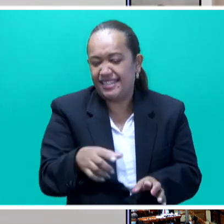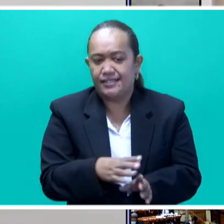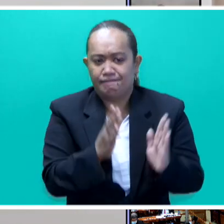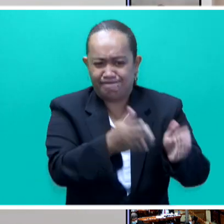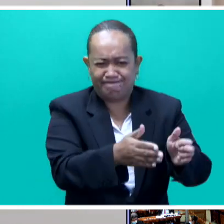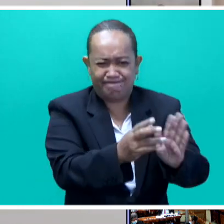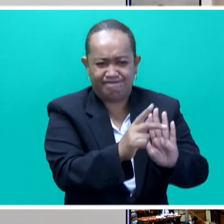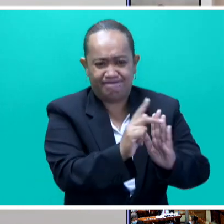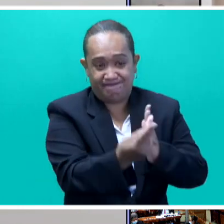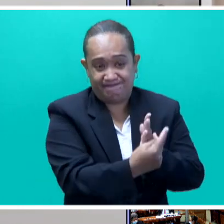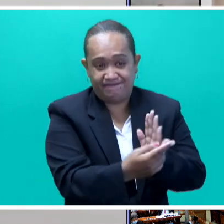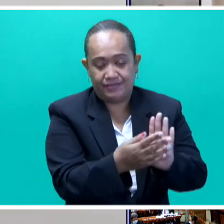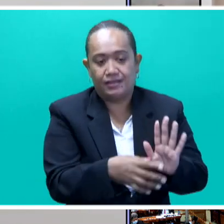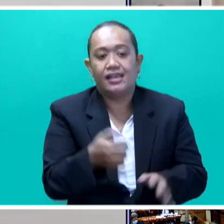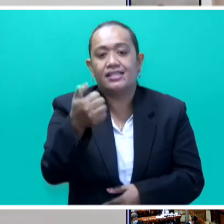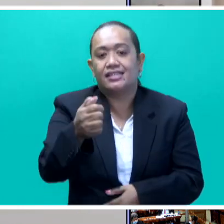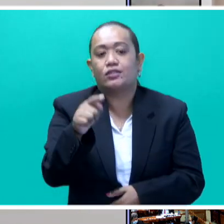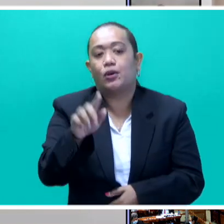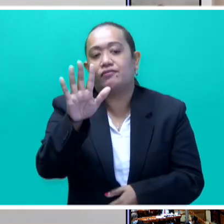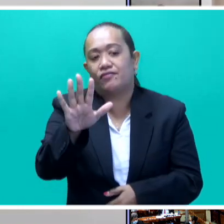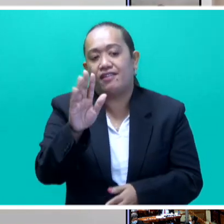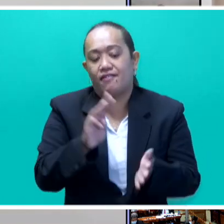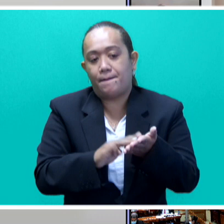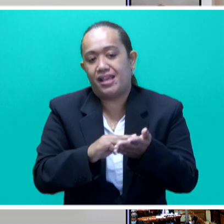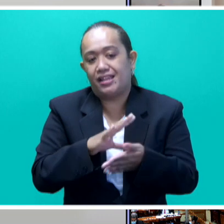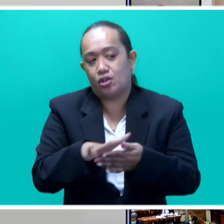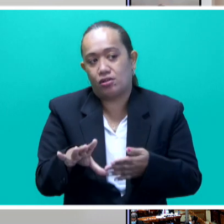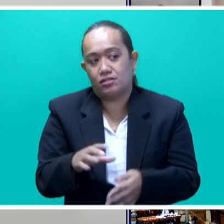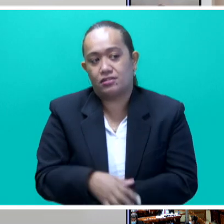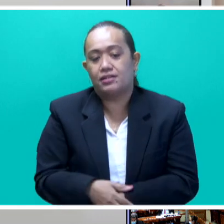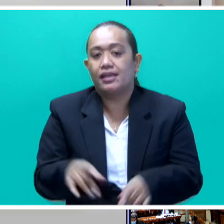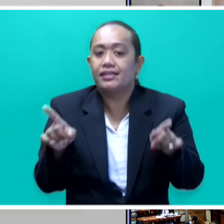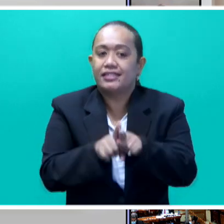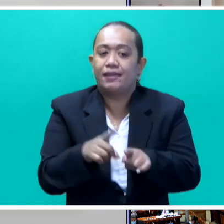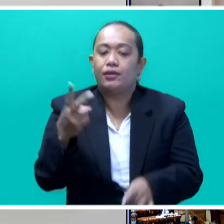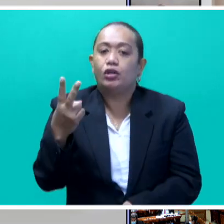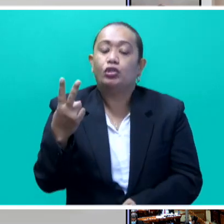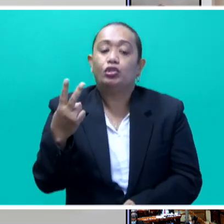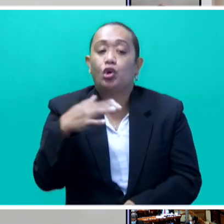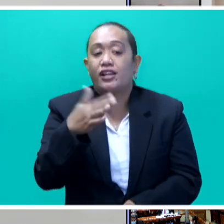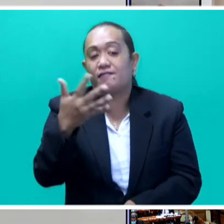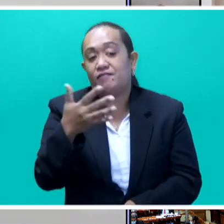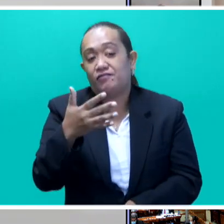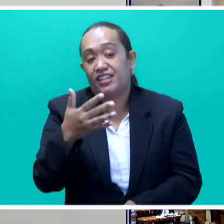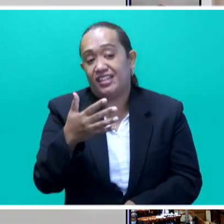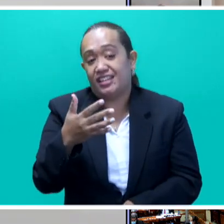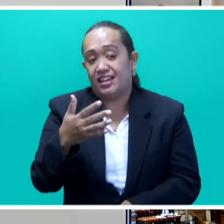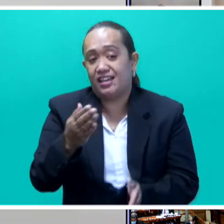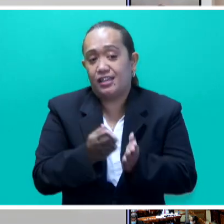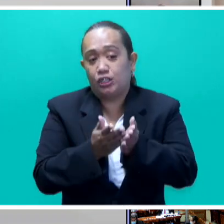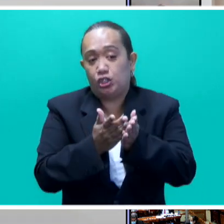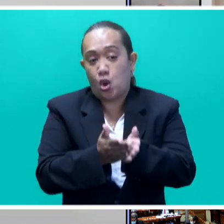approximately $6.5 million and 215 yachts that have been approved, and it's been the value and location has been about 6.5